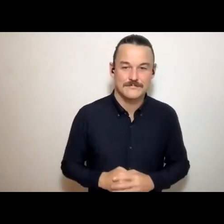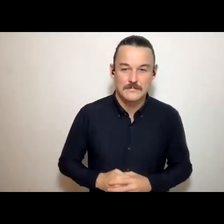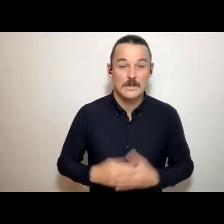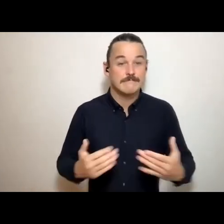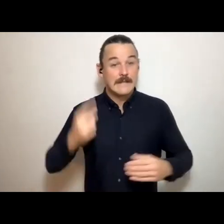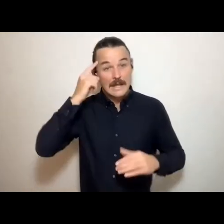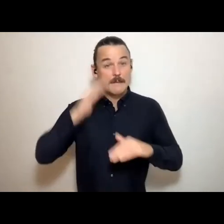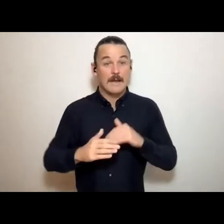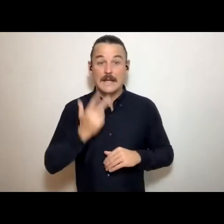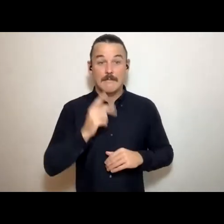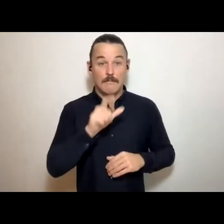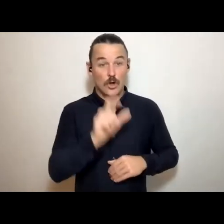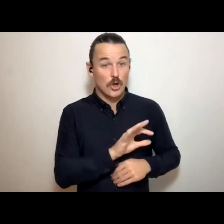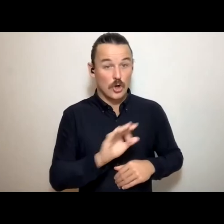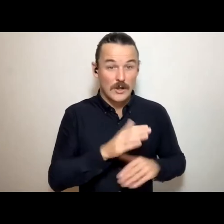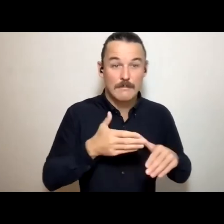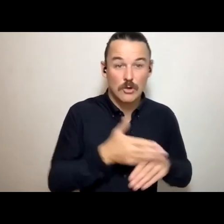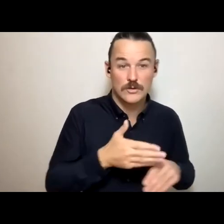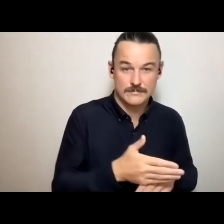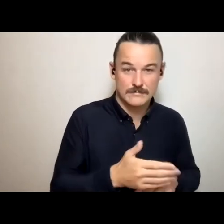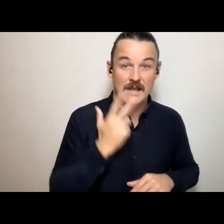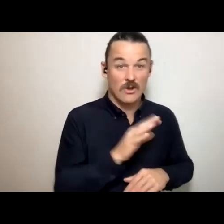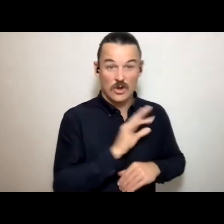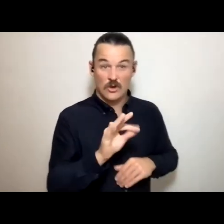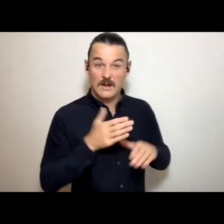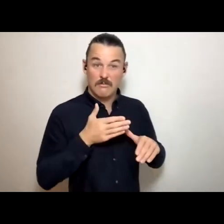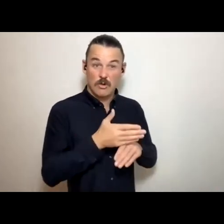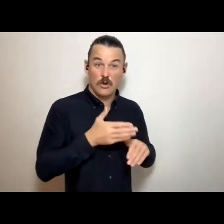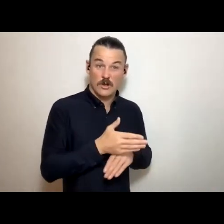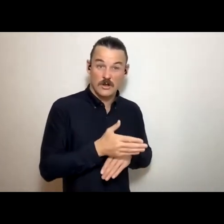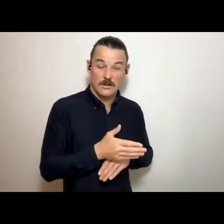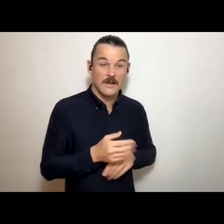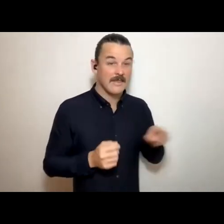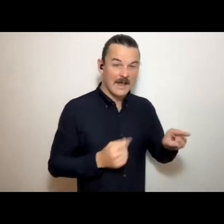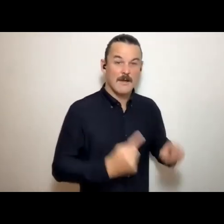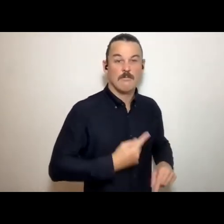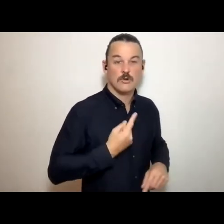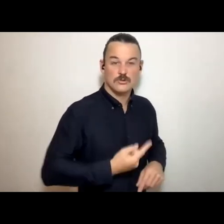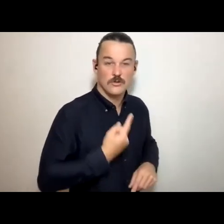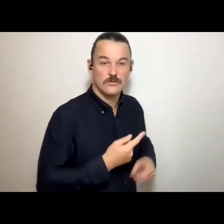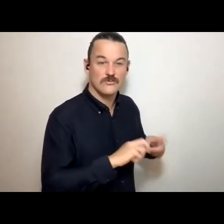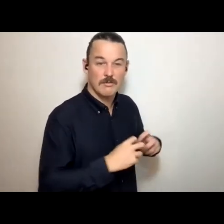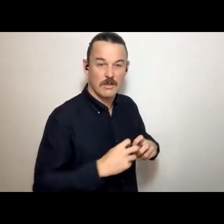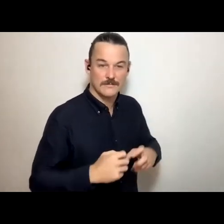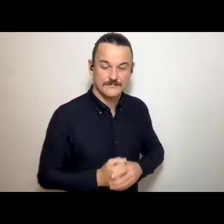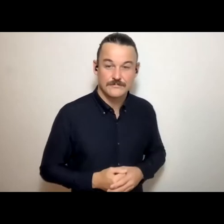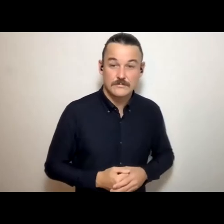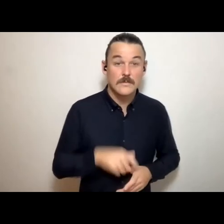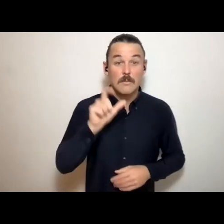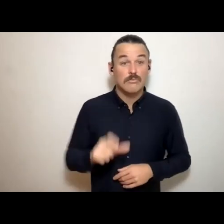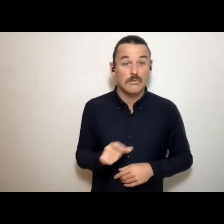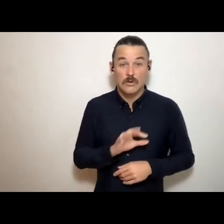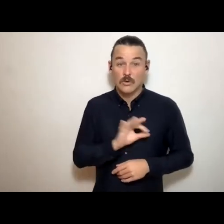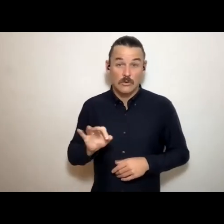When someone is unemployed, that is often understood as a personal trouble. Someone's unemployment status might be